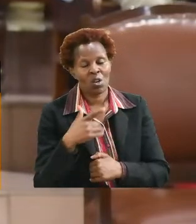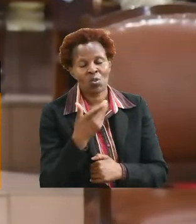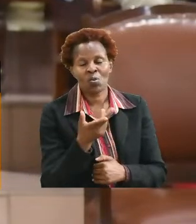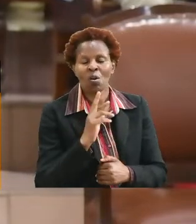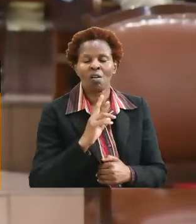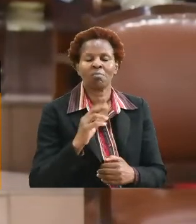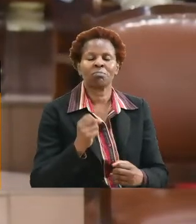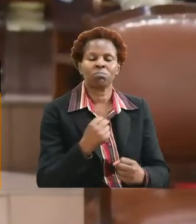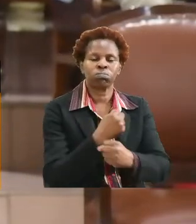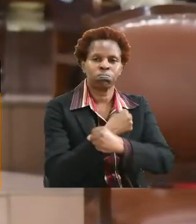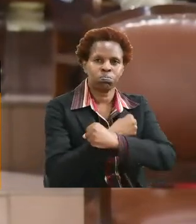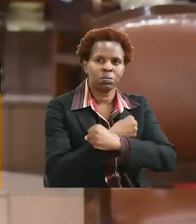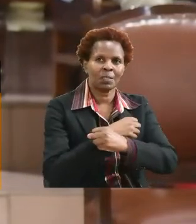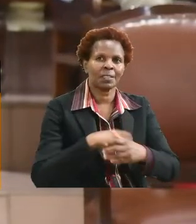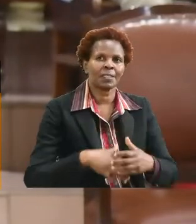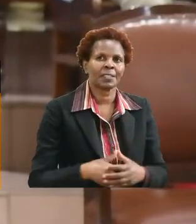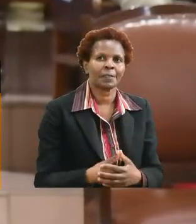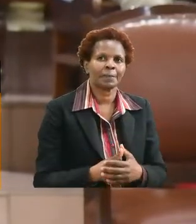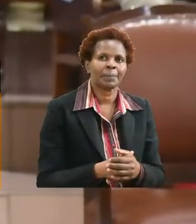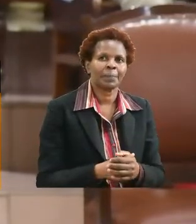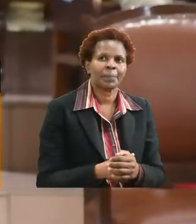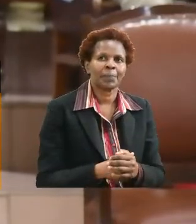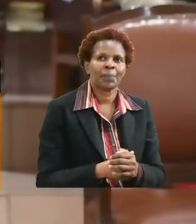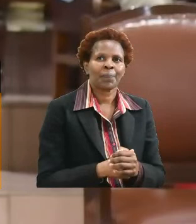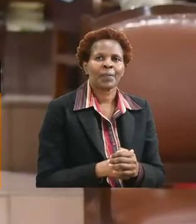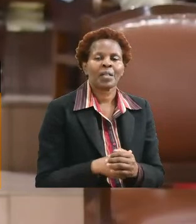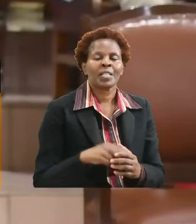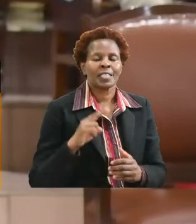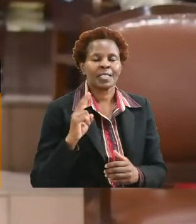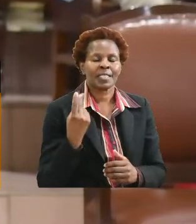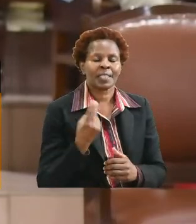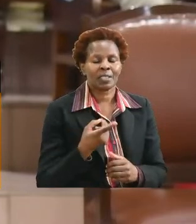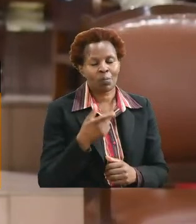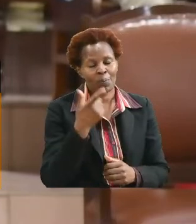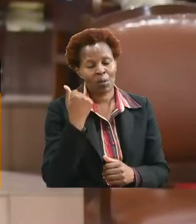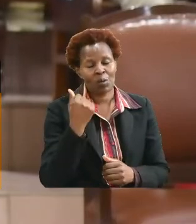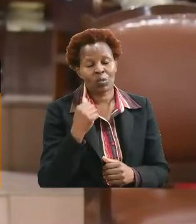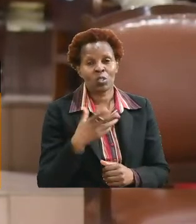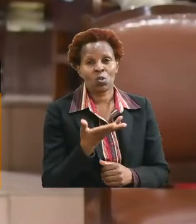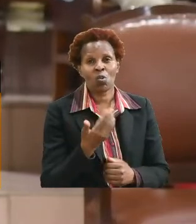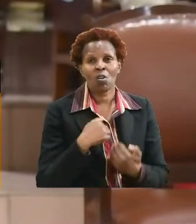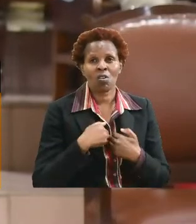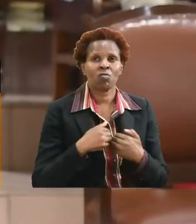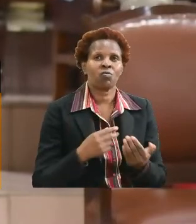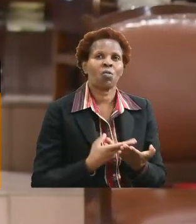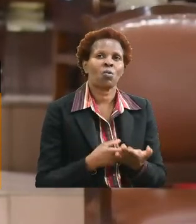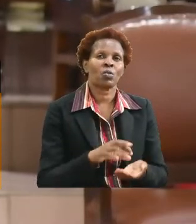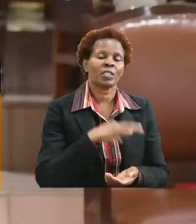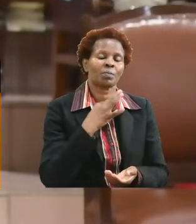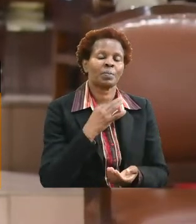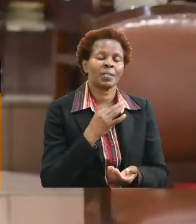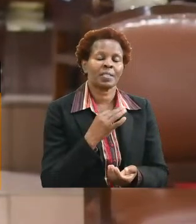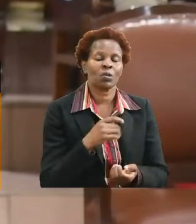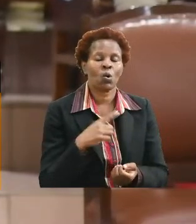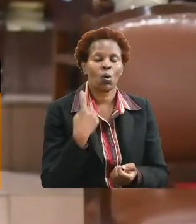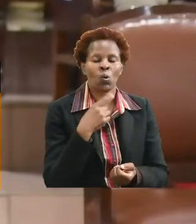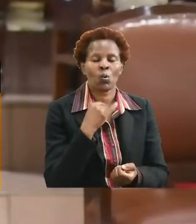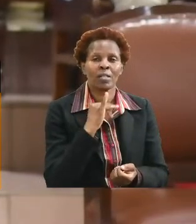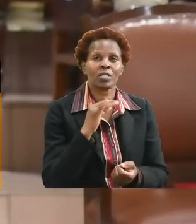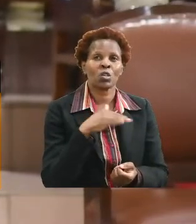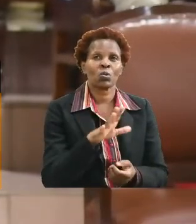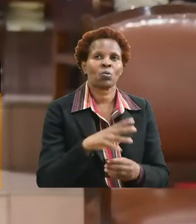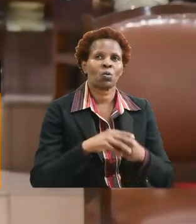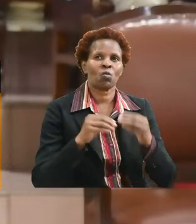embraced. And secondly, because we have the Holy Spirit as our Comforter, we